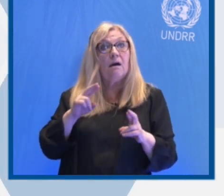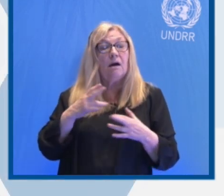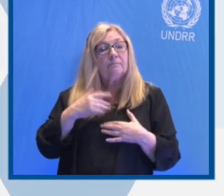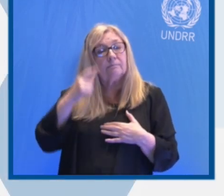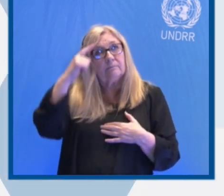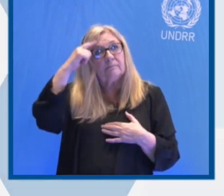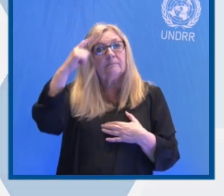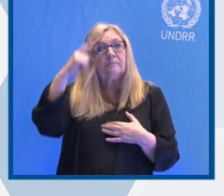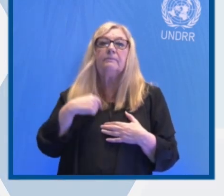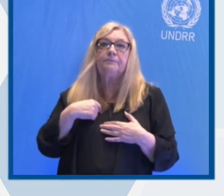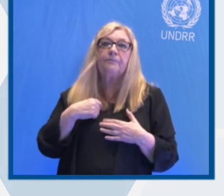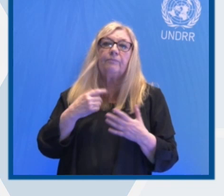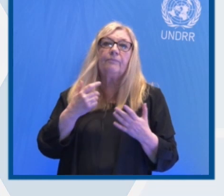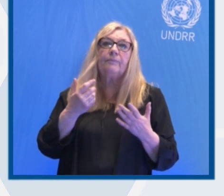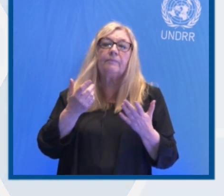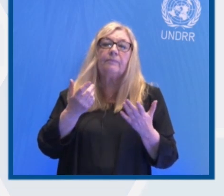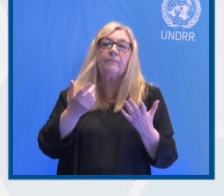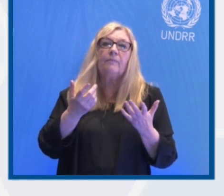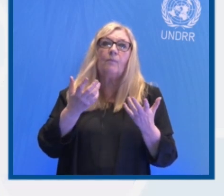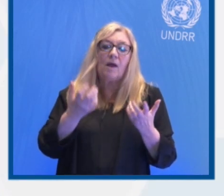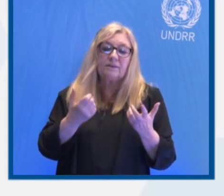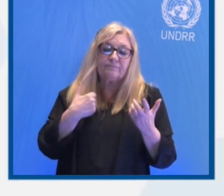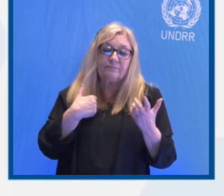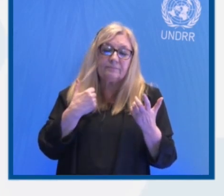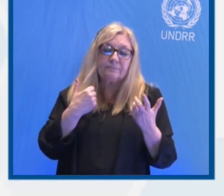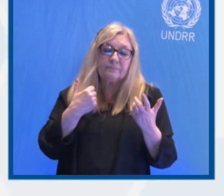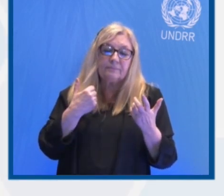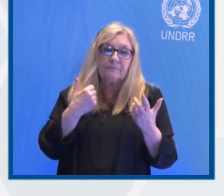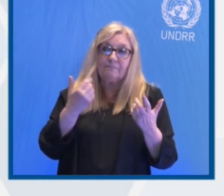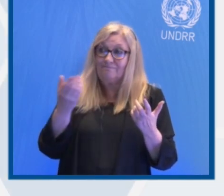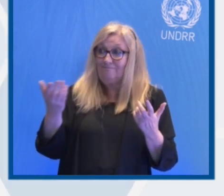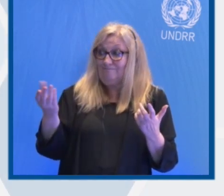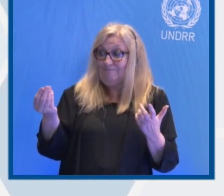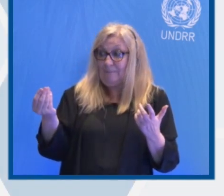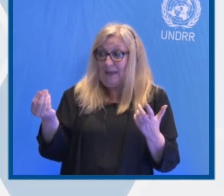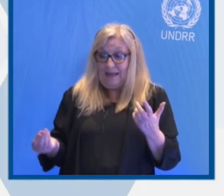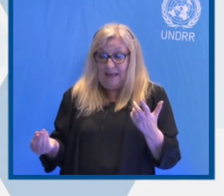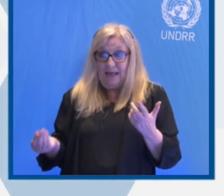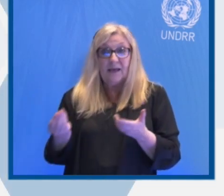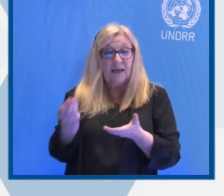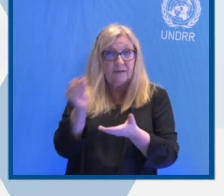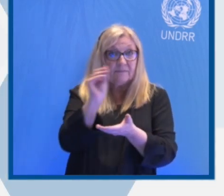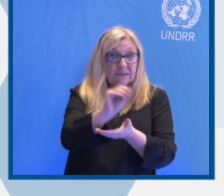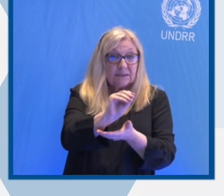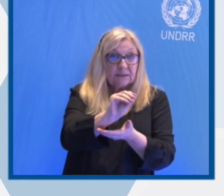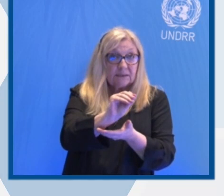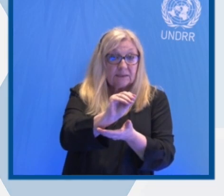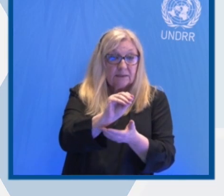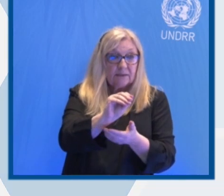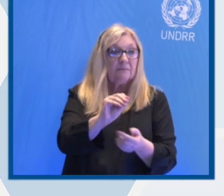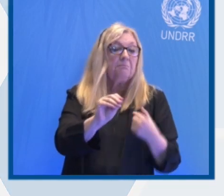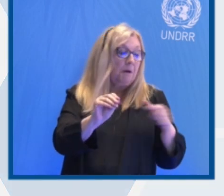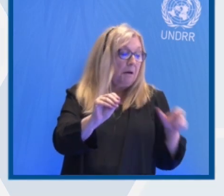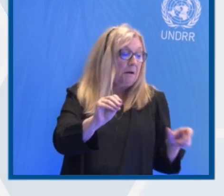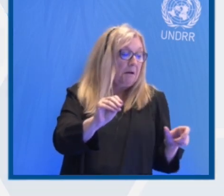our institutional investment arm is we would like to actually use our invested assets and those of our